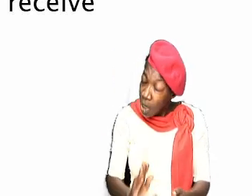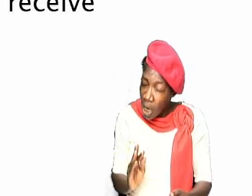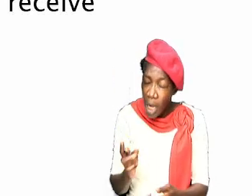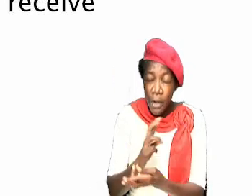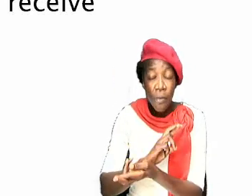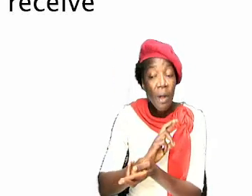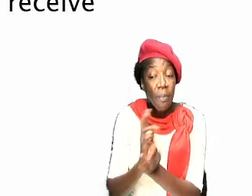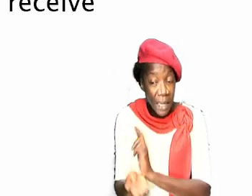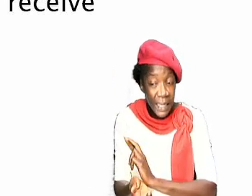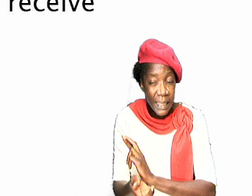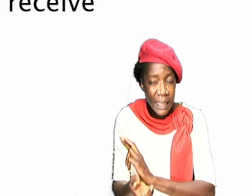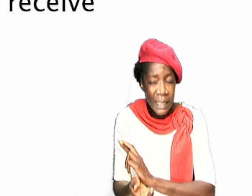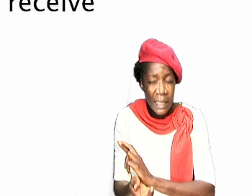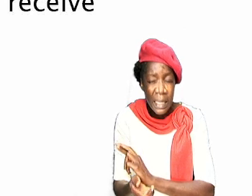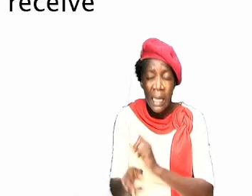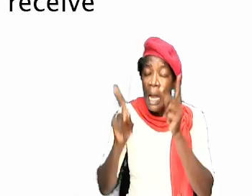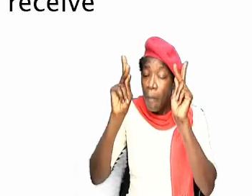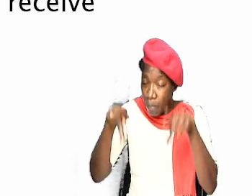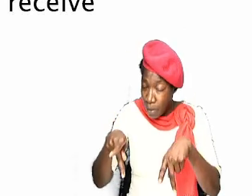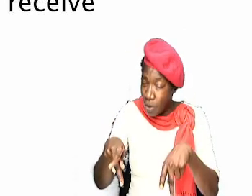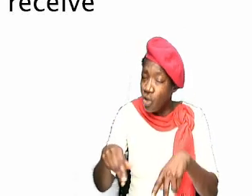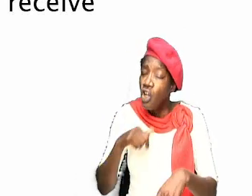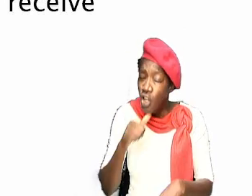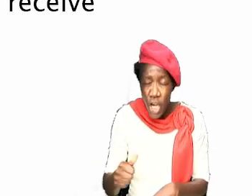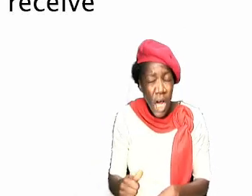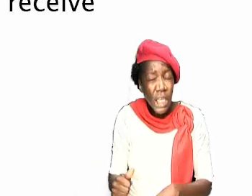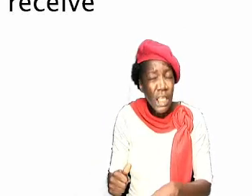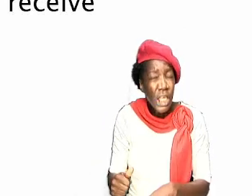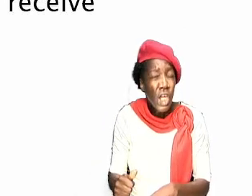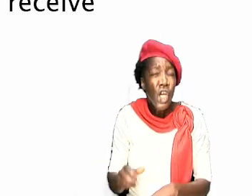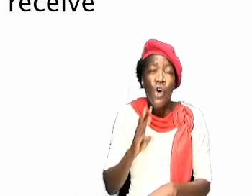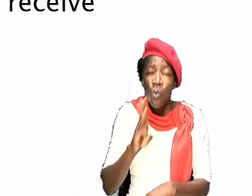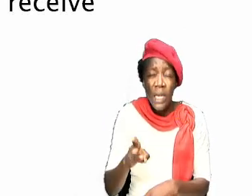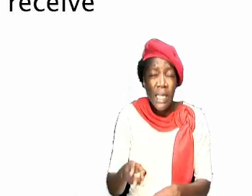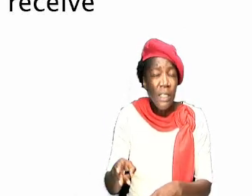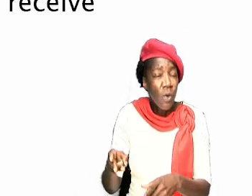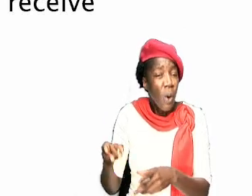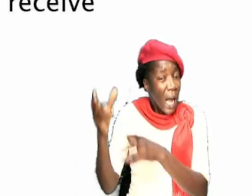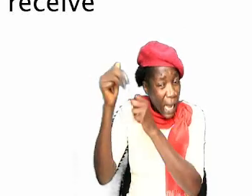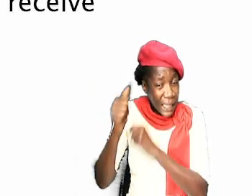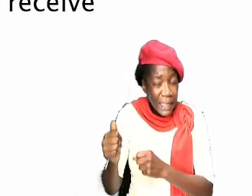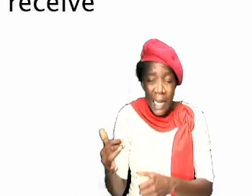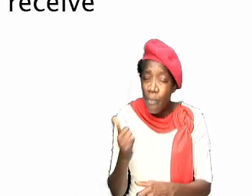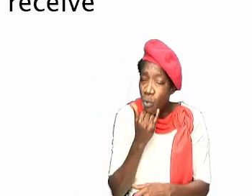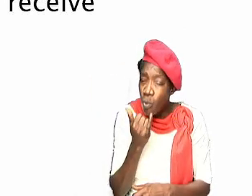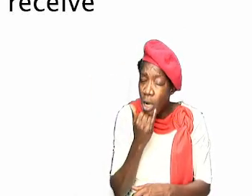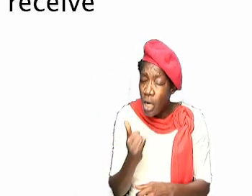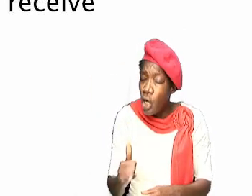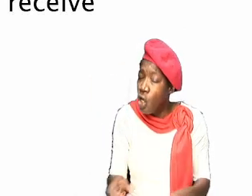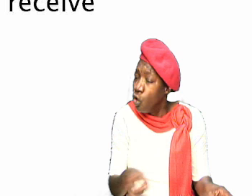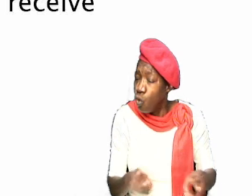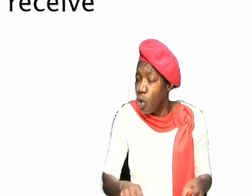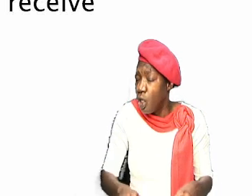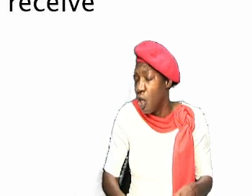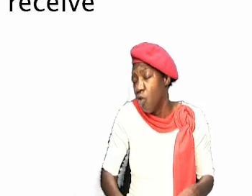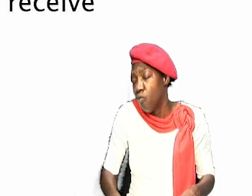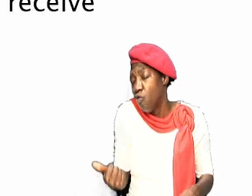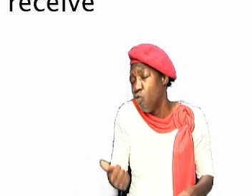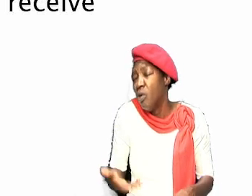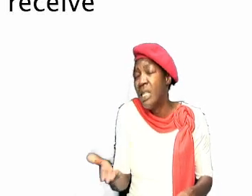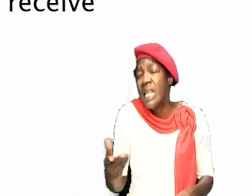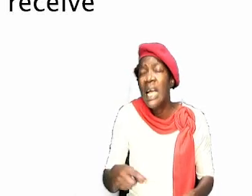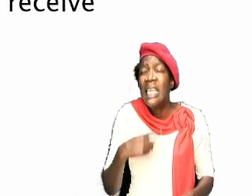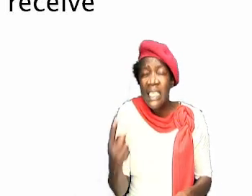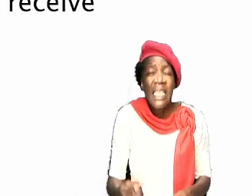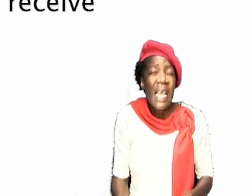find a person not willing to accept their wrong, anytime you find a person doing their own thing and they say that it is right,